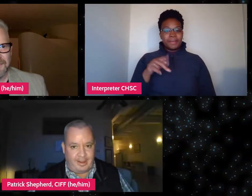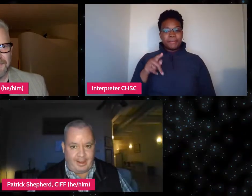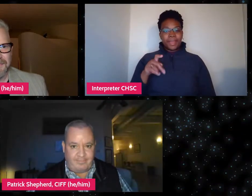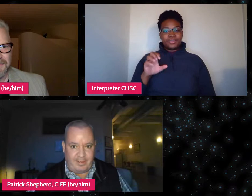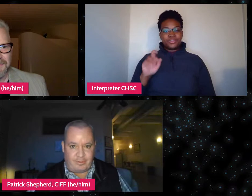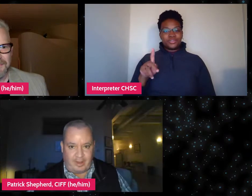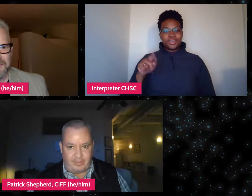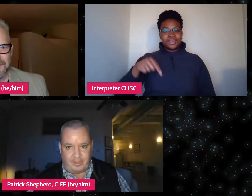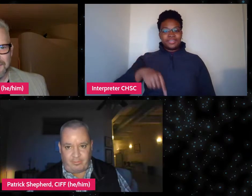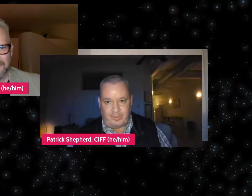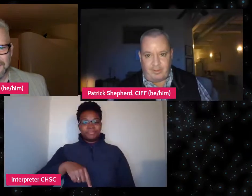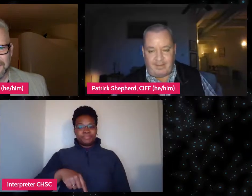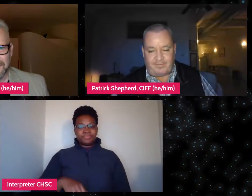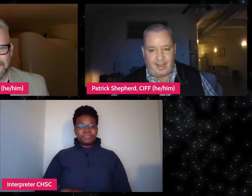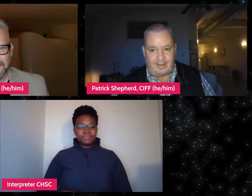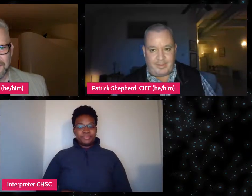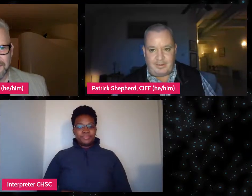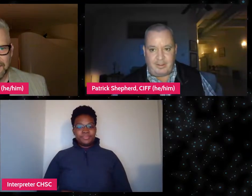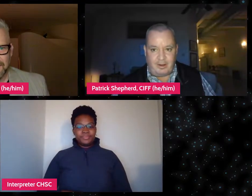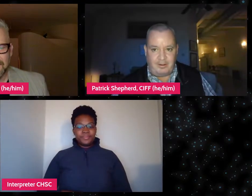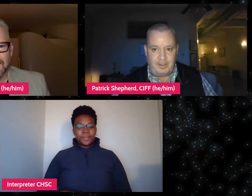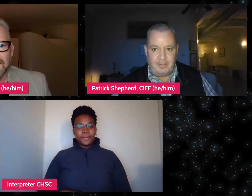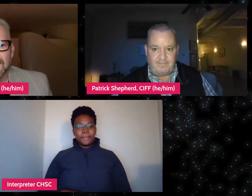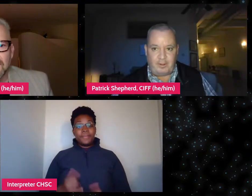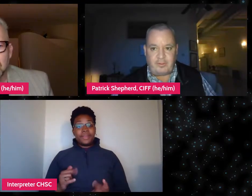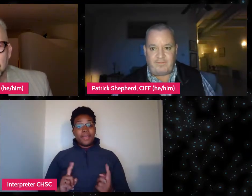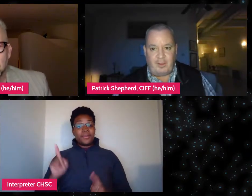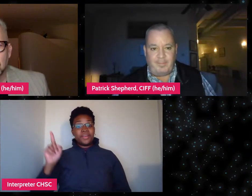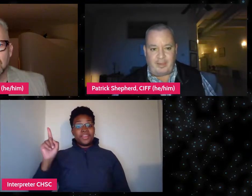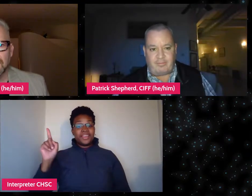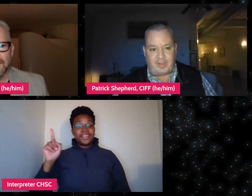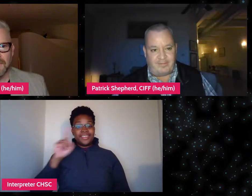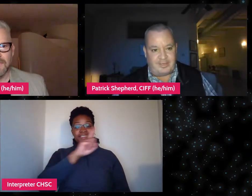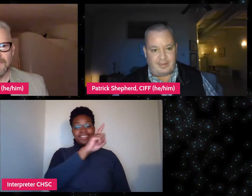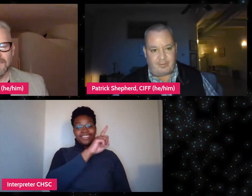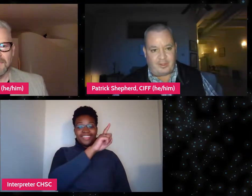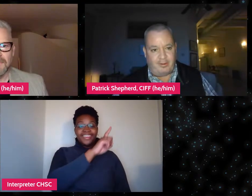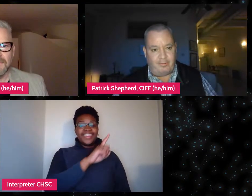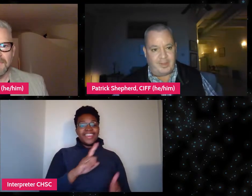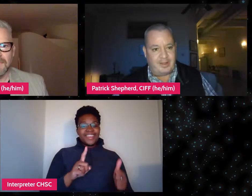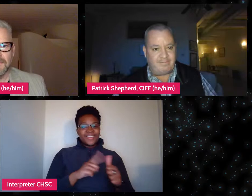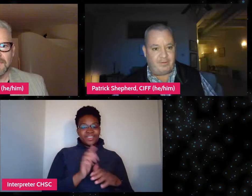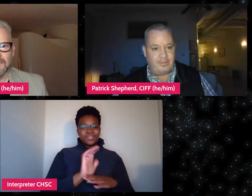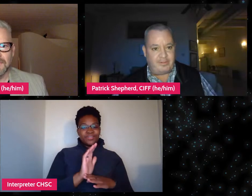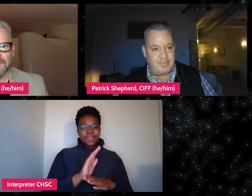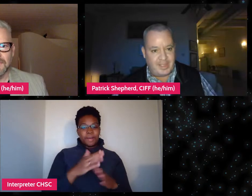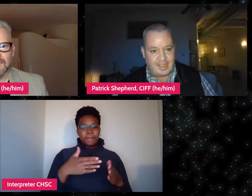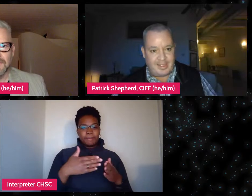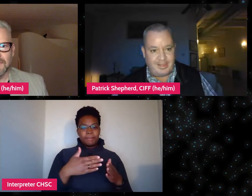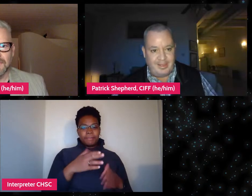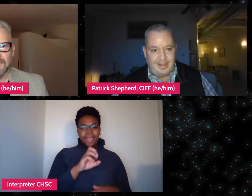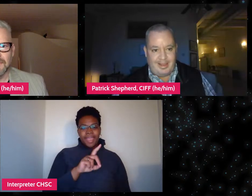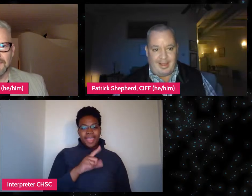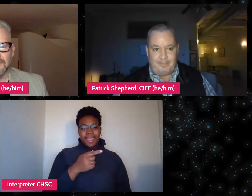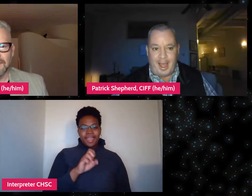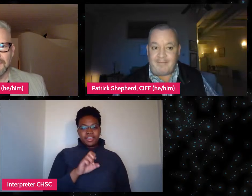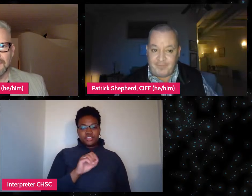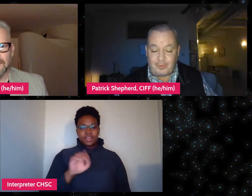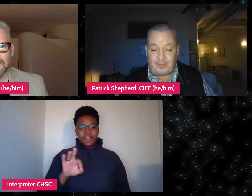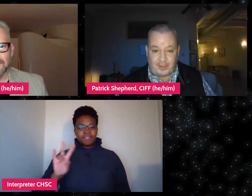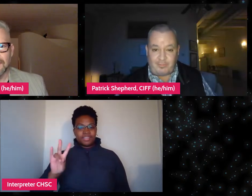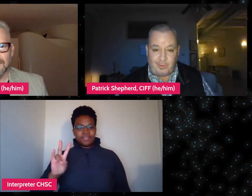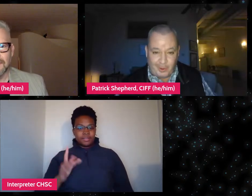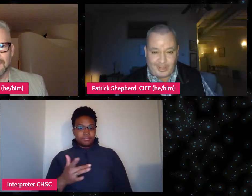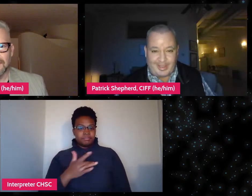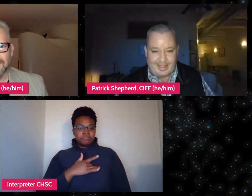Yeah, Todd, and I've shared this with you offline, but you're first film, Edge of 17, was so meaningful to me.